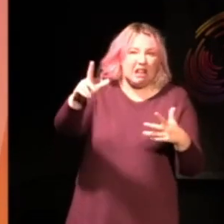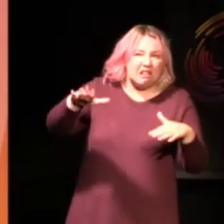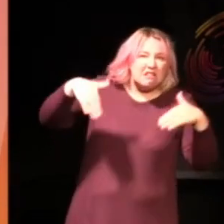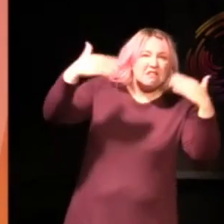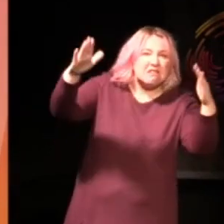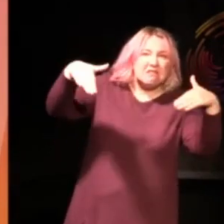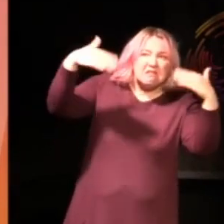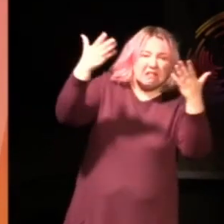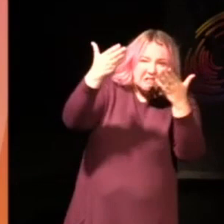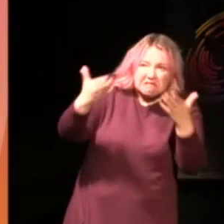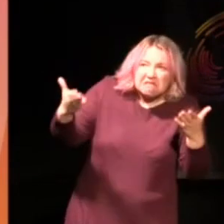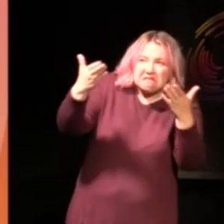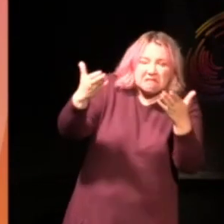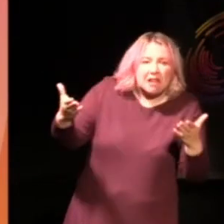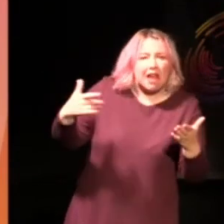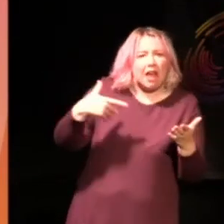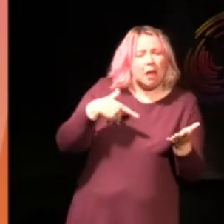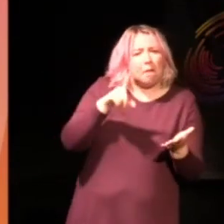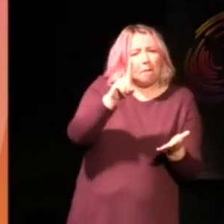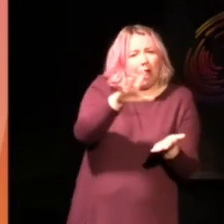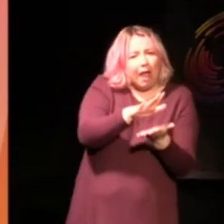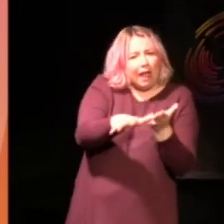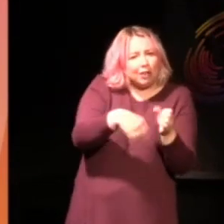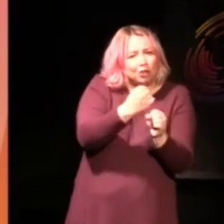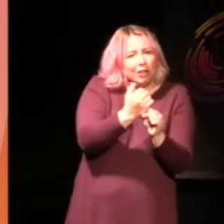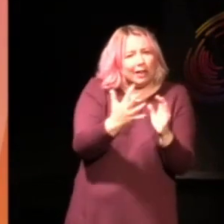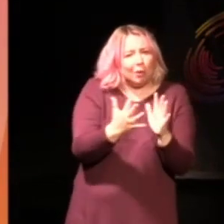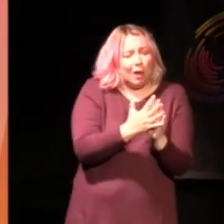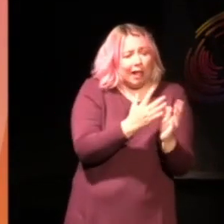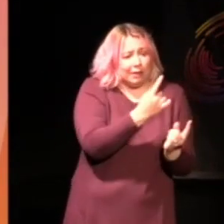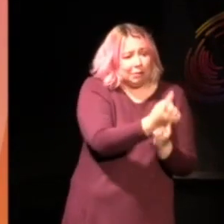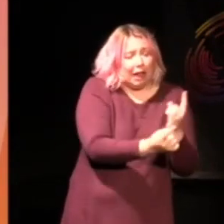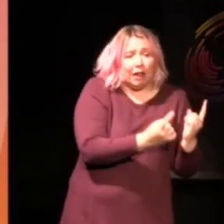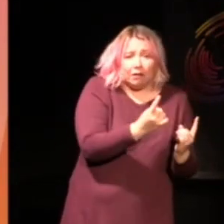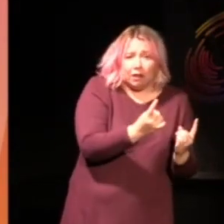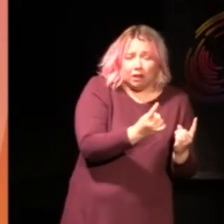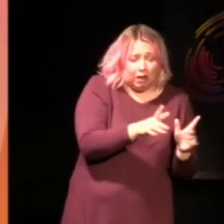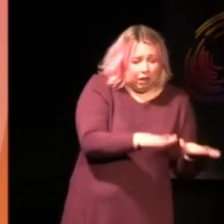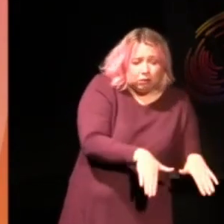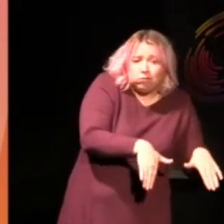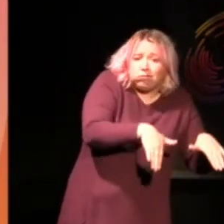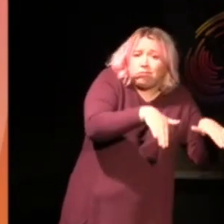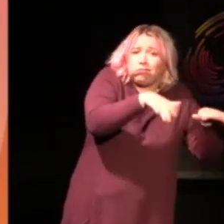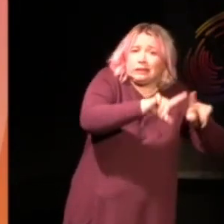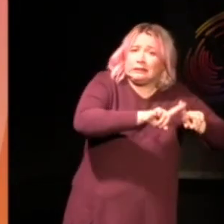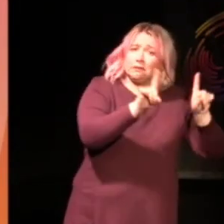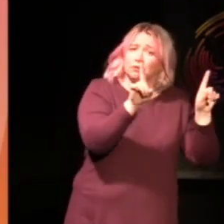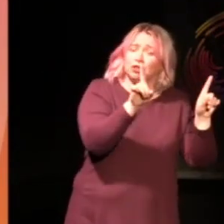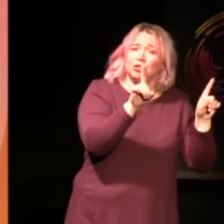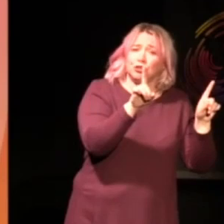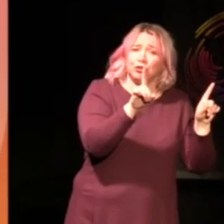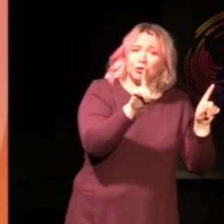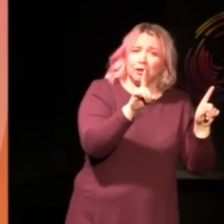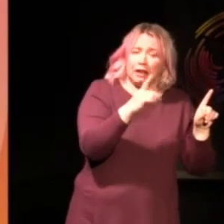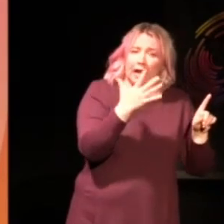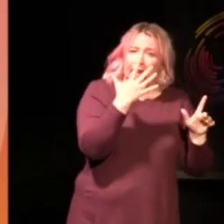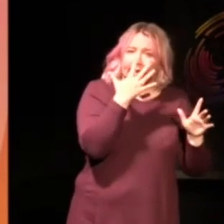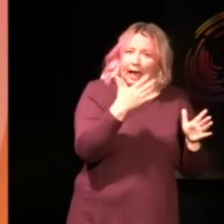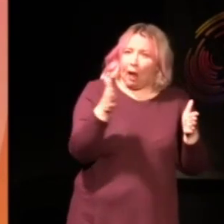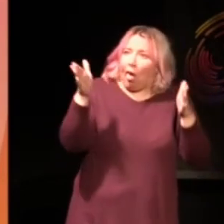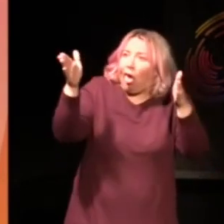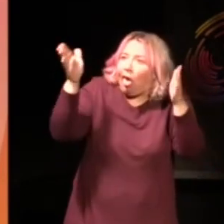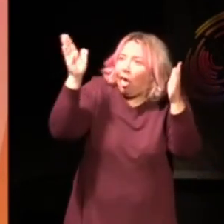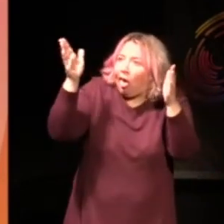yet people like H.G. Wells and many others coming from different lived experiences seem to be the voices that we now need to draw